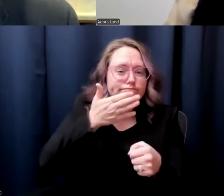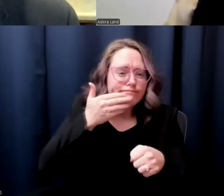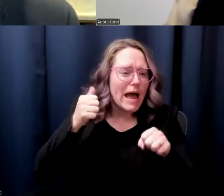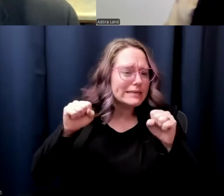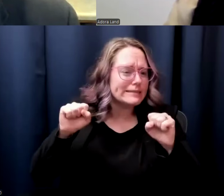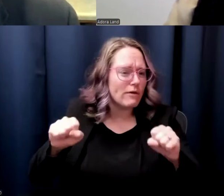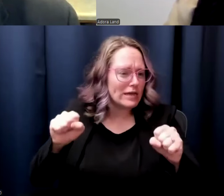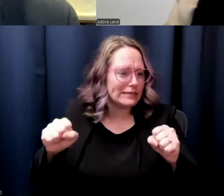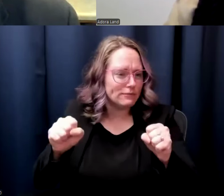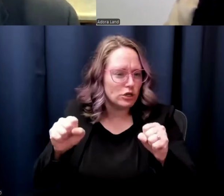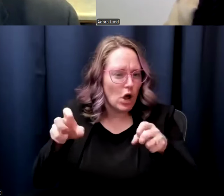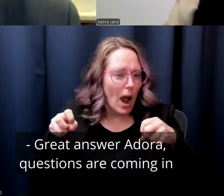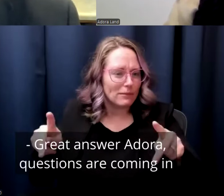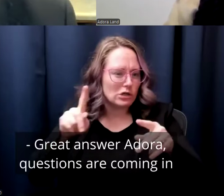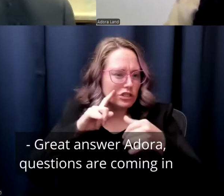apply.